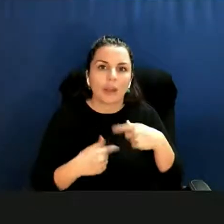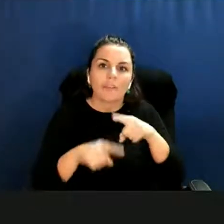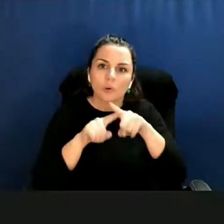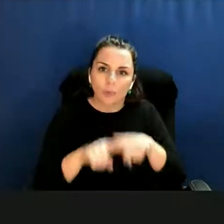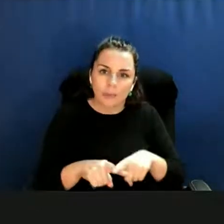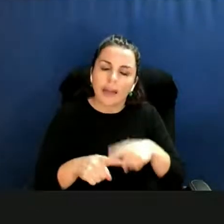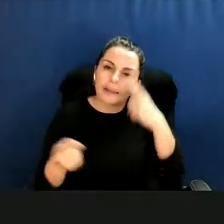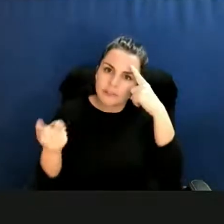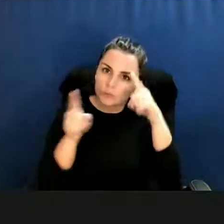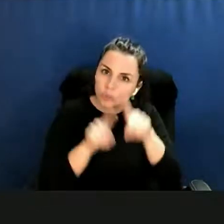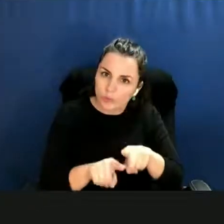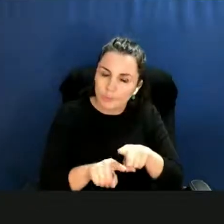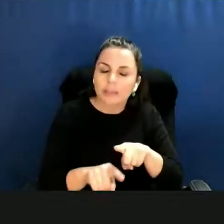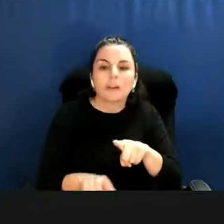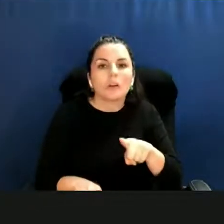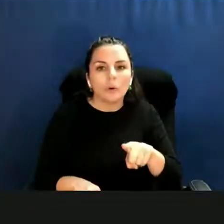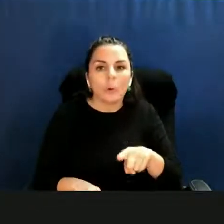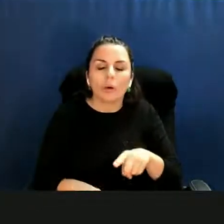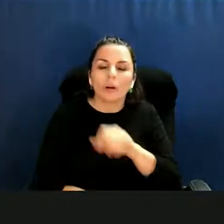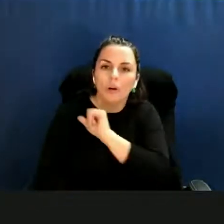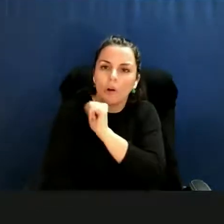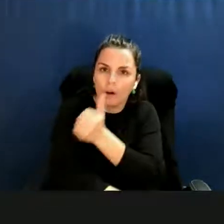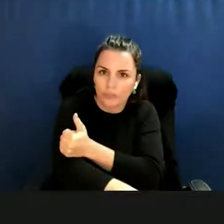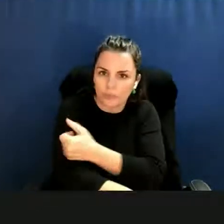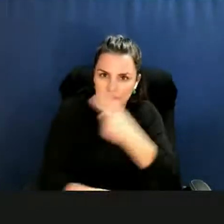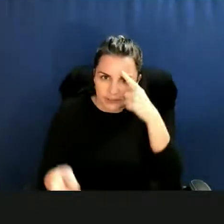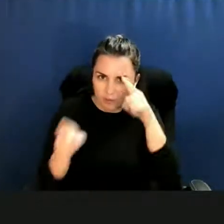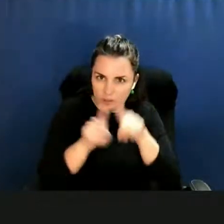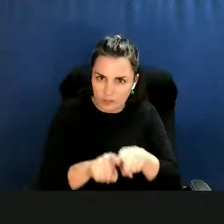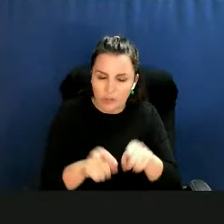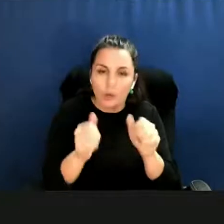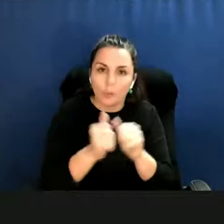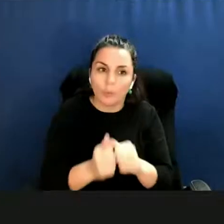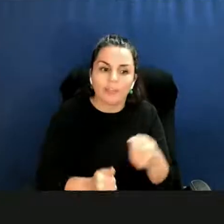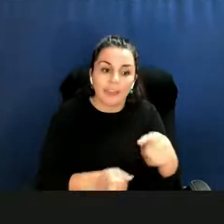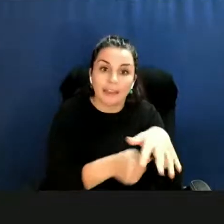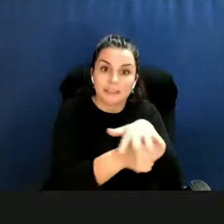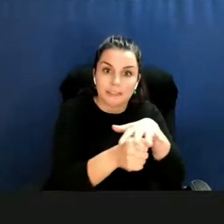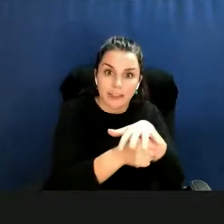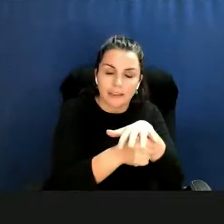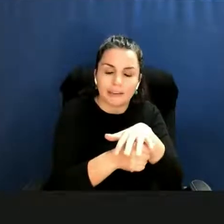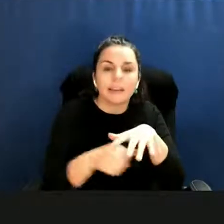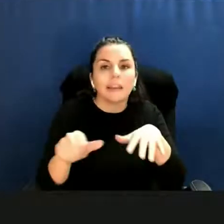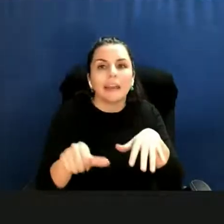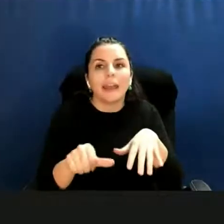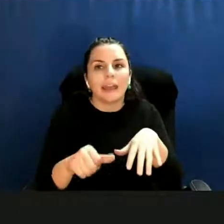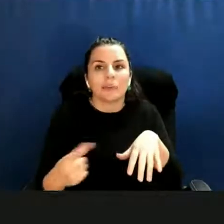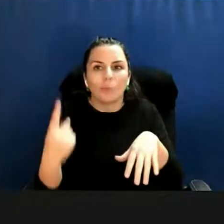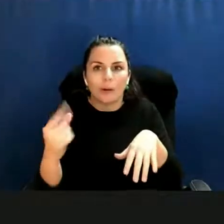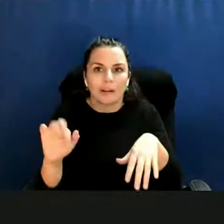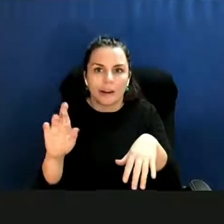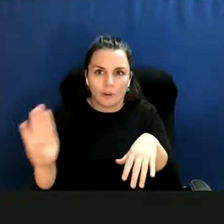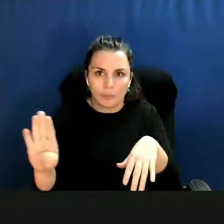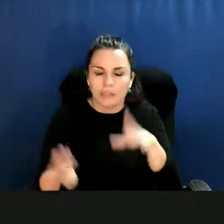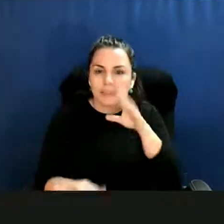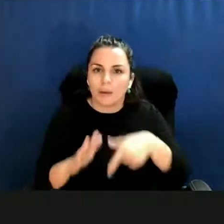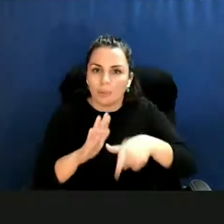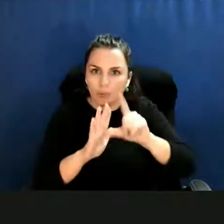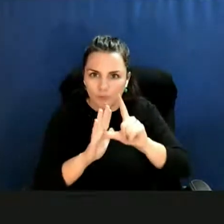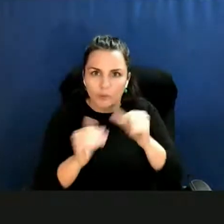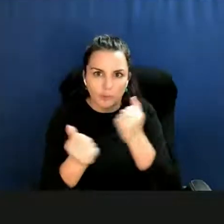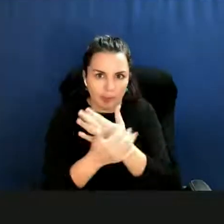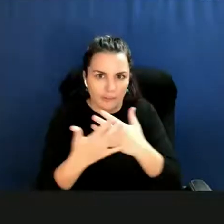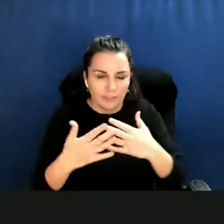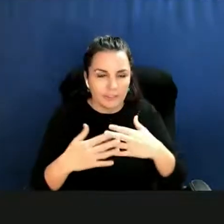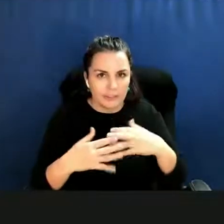or authorization agreement between the relying site or sites and the single IRB that's going to be reviewing on behalf of that